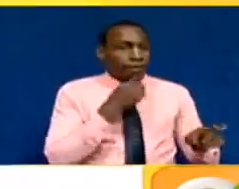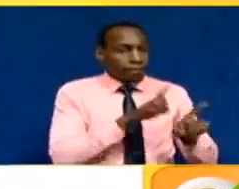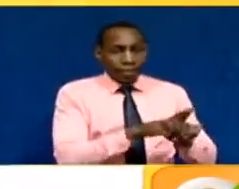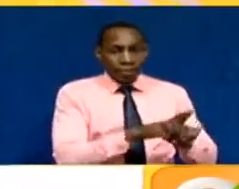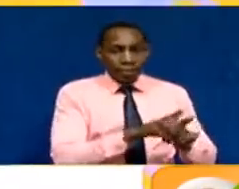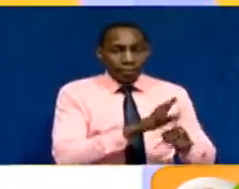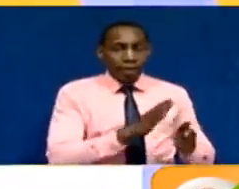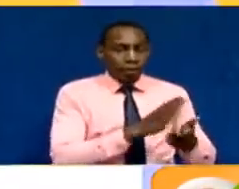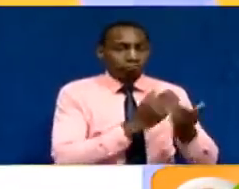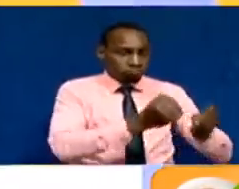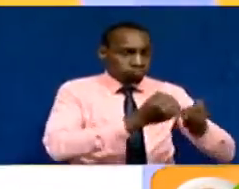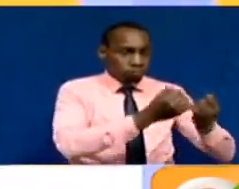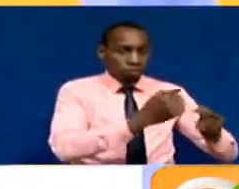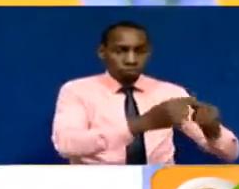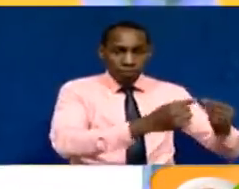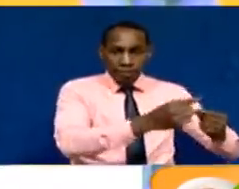ndugu jikakamue.